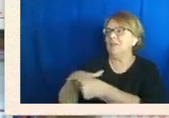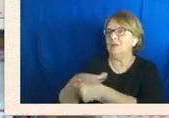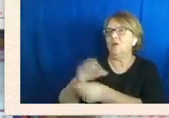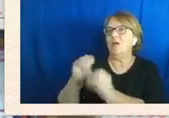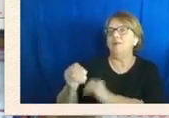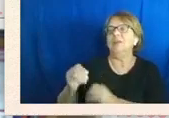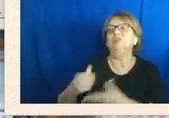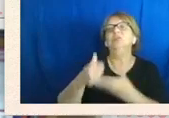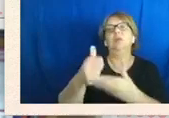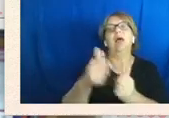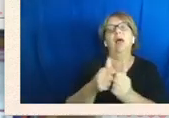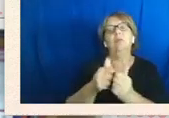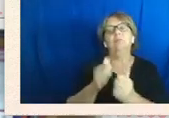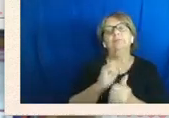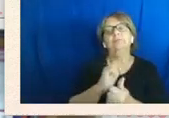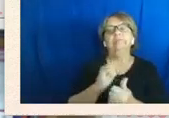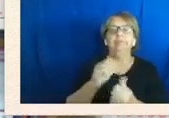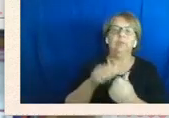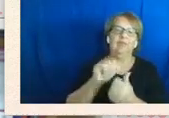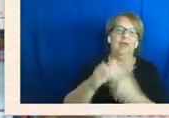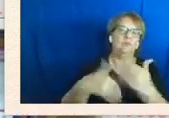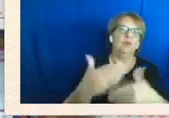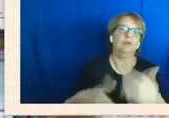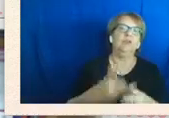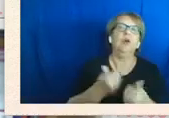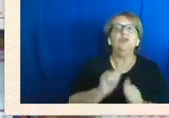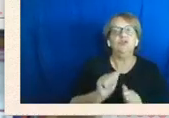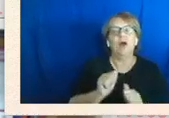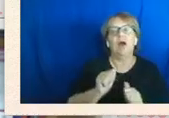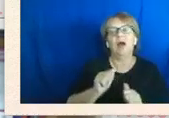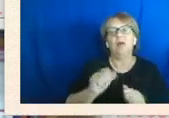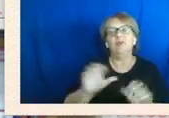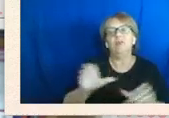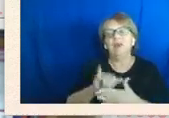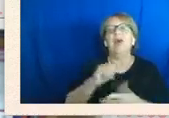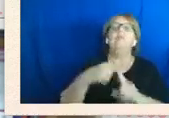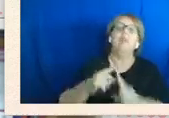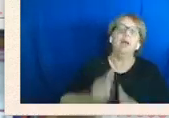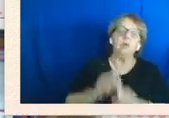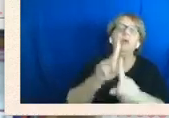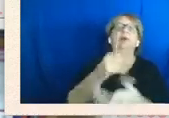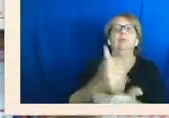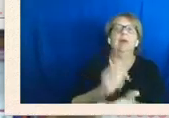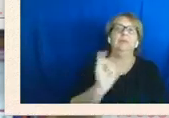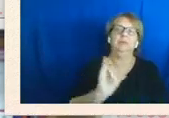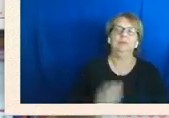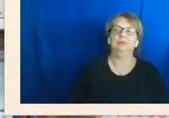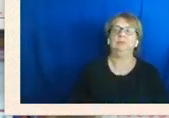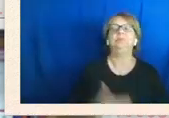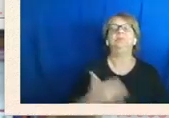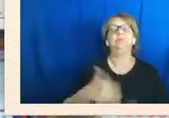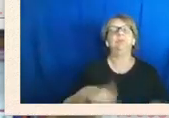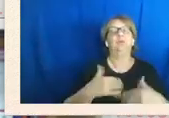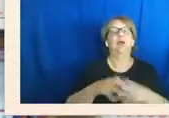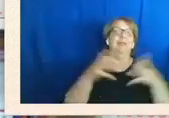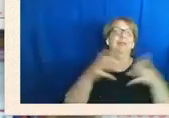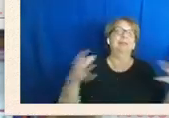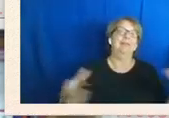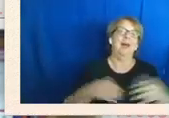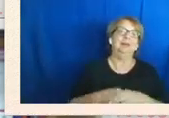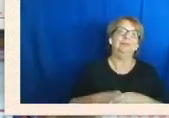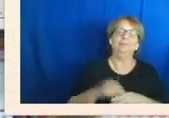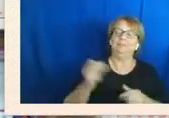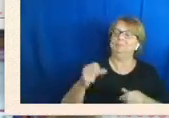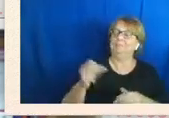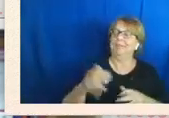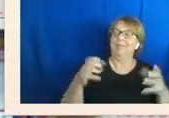So we try to do that as well as go out and do outreach as well. Wow. That's a lot. That is a lot. I'm impressed. Yeah,